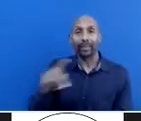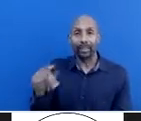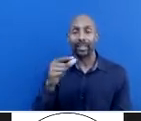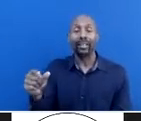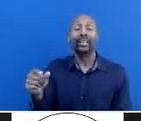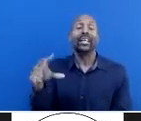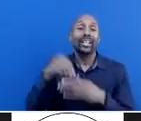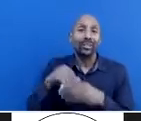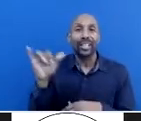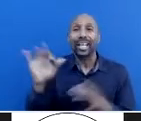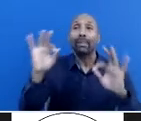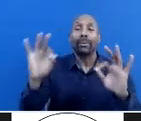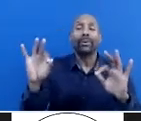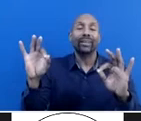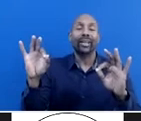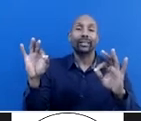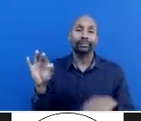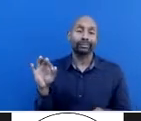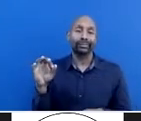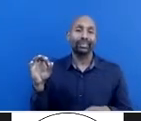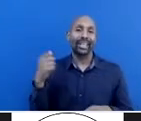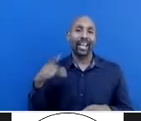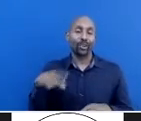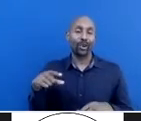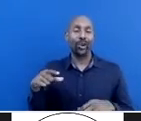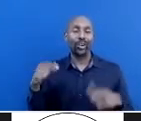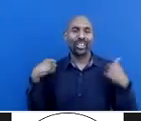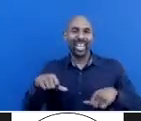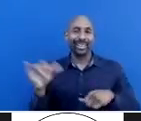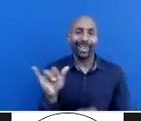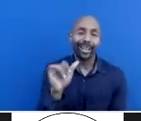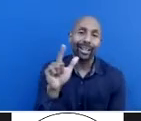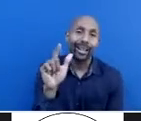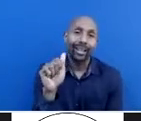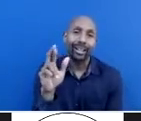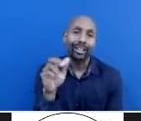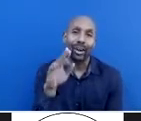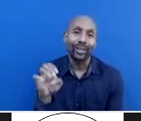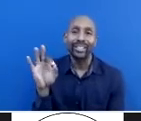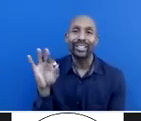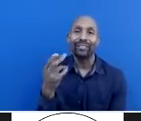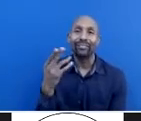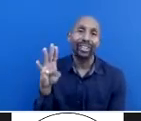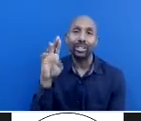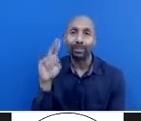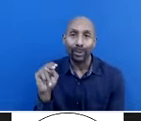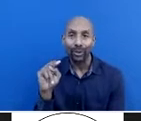jacket, right? Sewn through with these power objects and sitting right